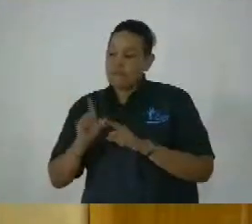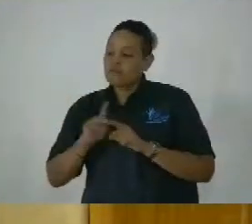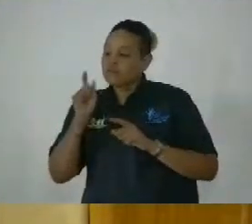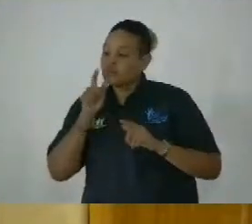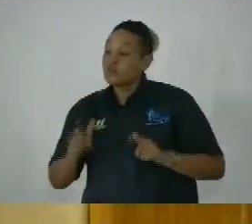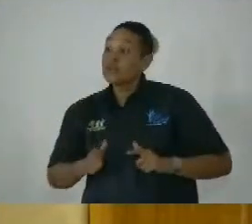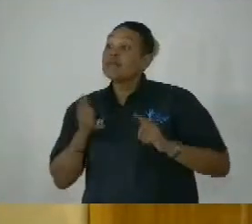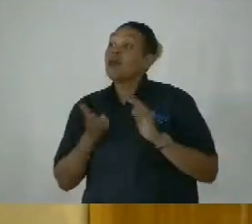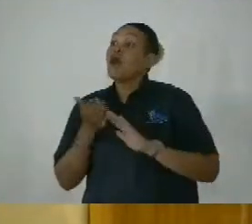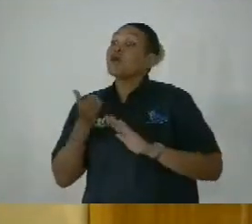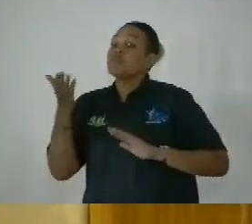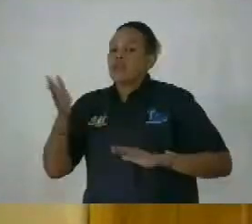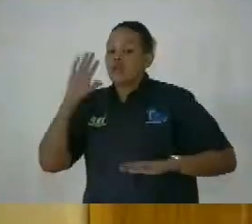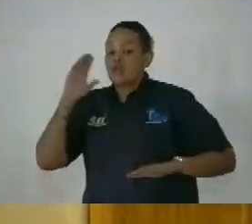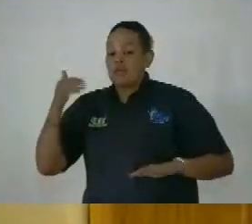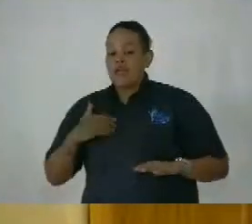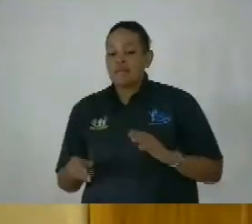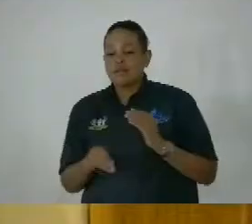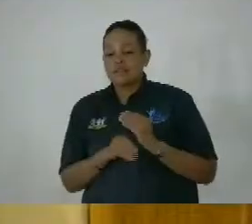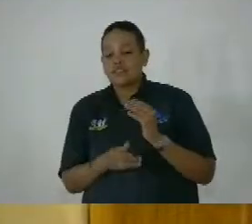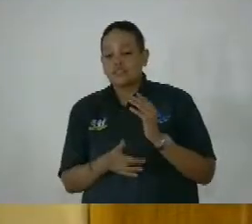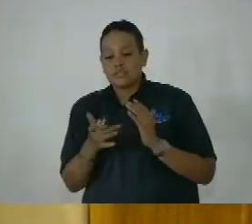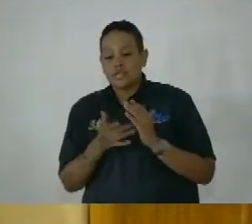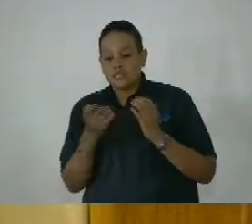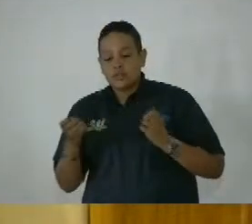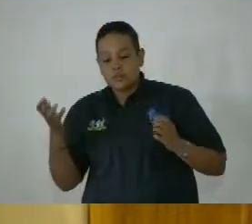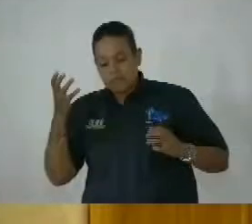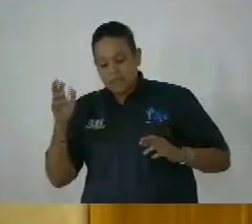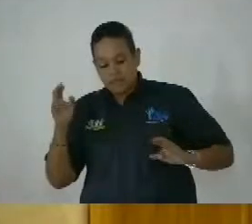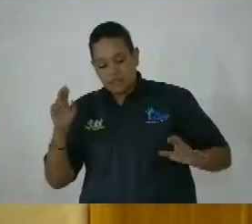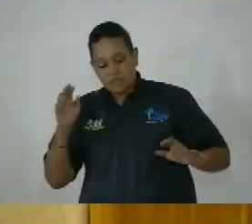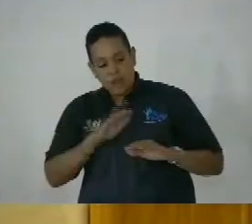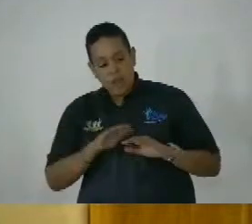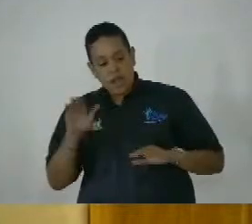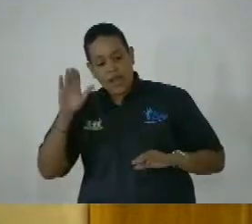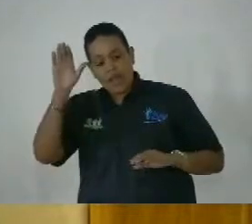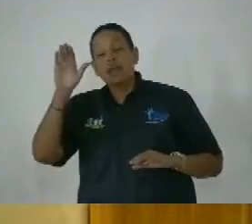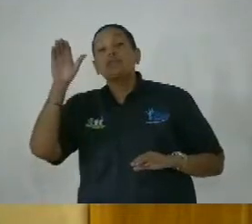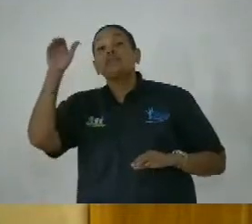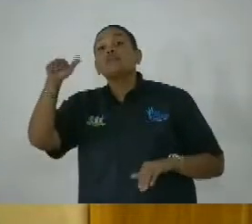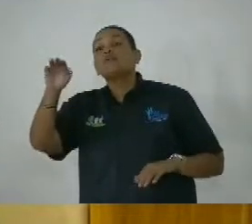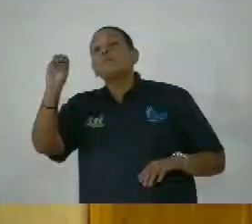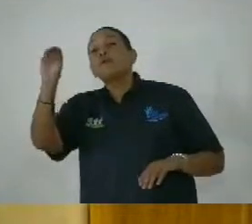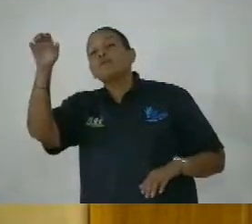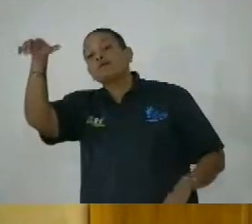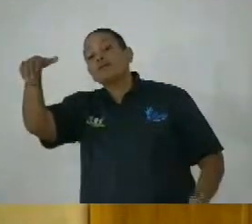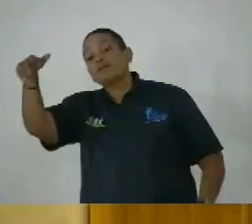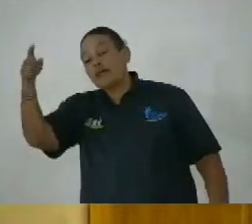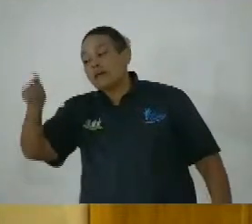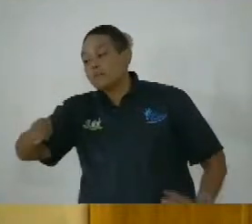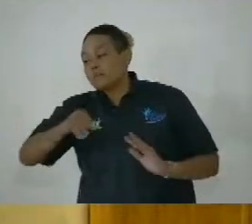operate from there, they'll have additional technology equipment, because on a hilltop overlook all of Montego Bay. We're going to ensure that our police in the